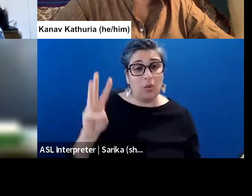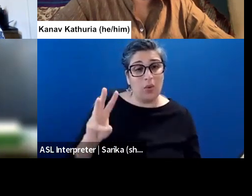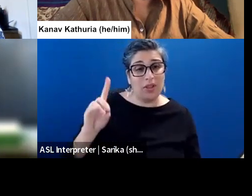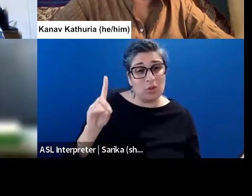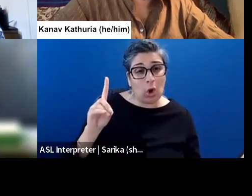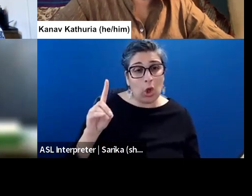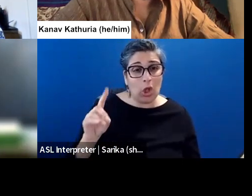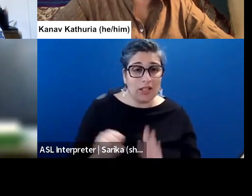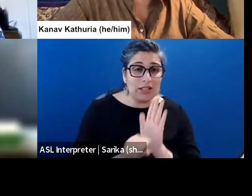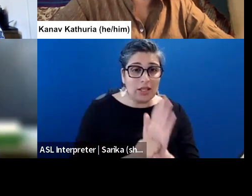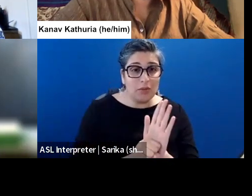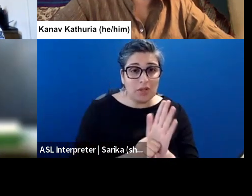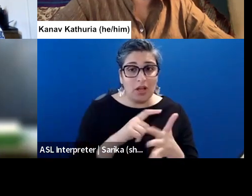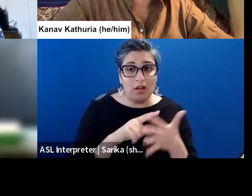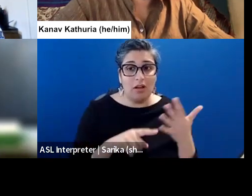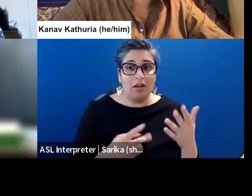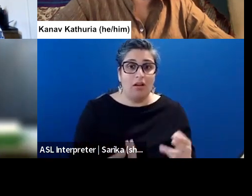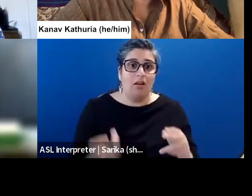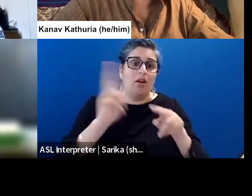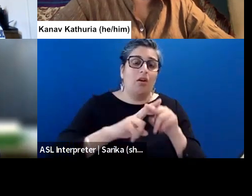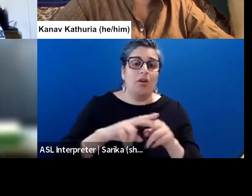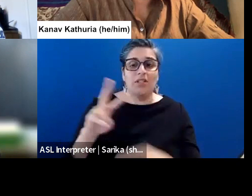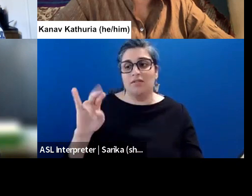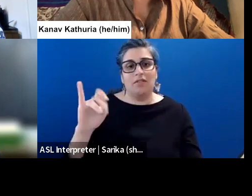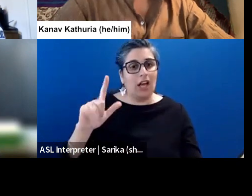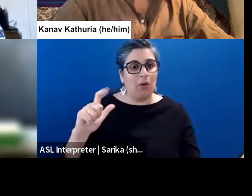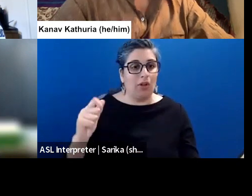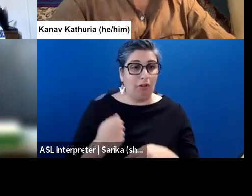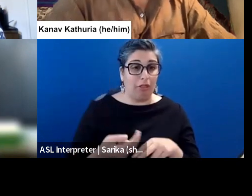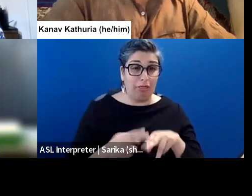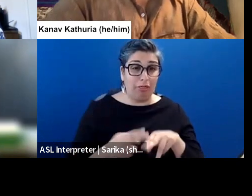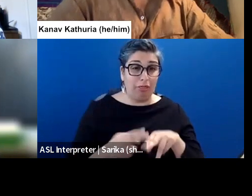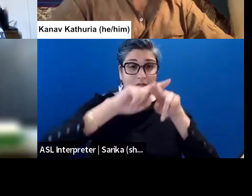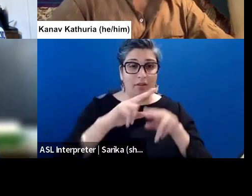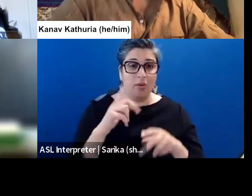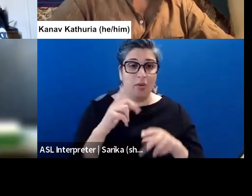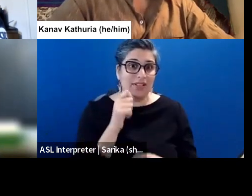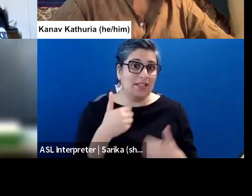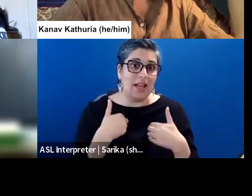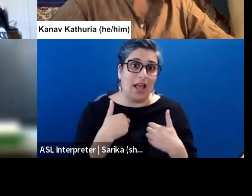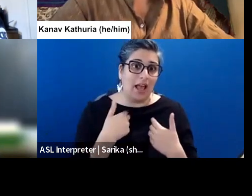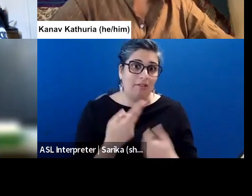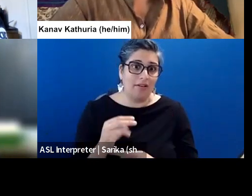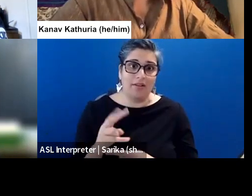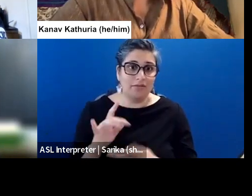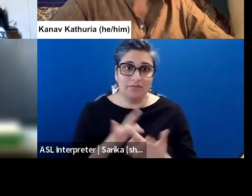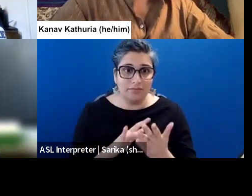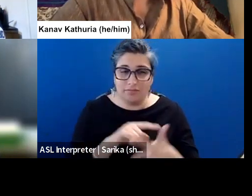or, you know, increased viral loads, other sorts of difficult things as they were not having an okay time